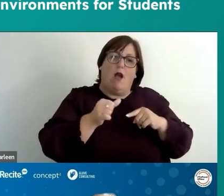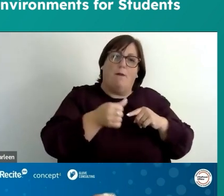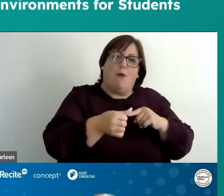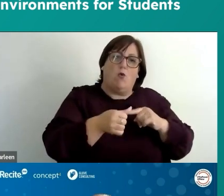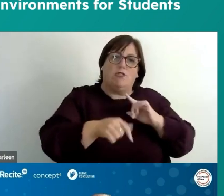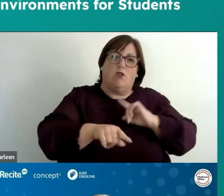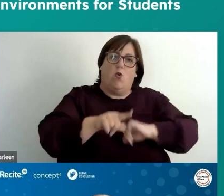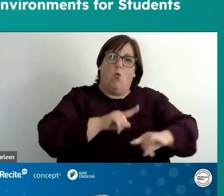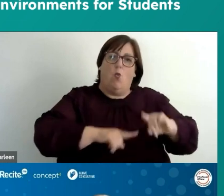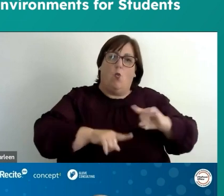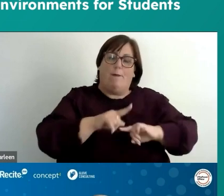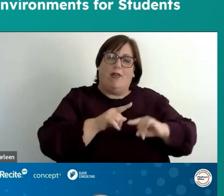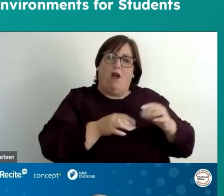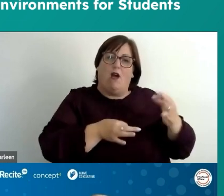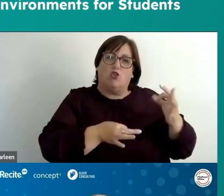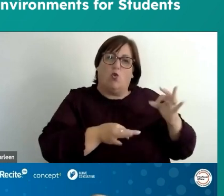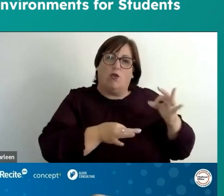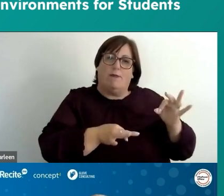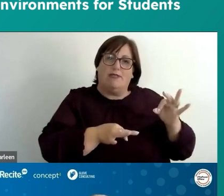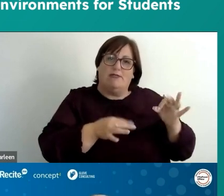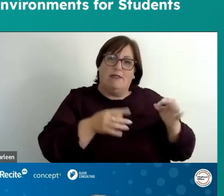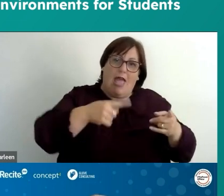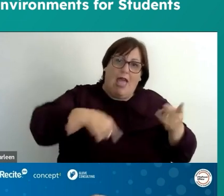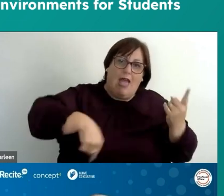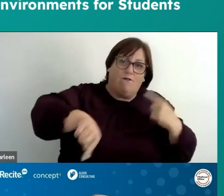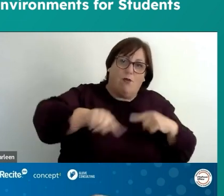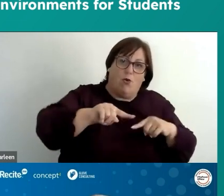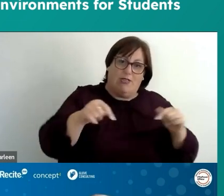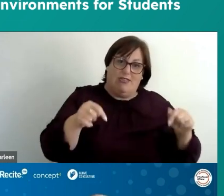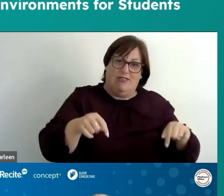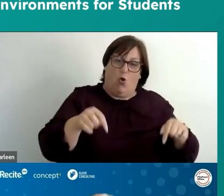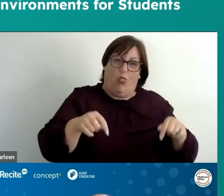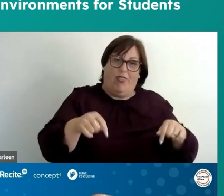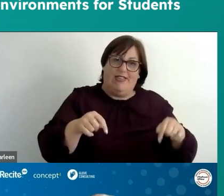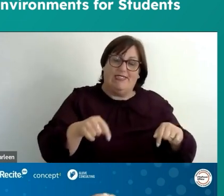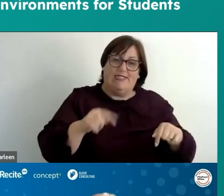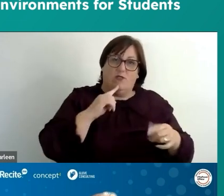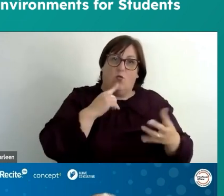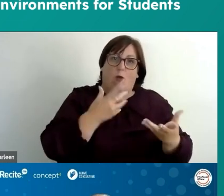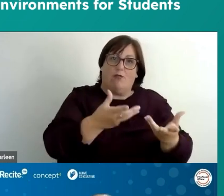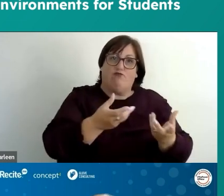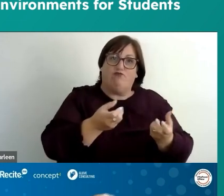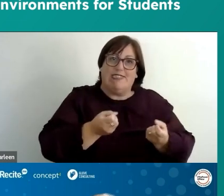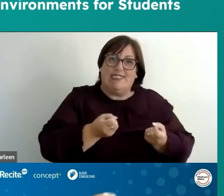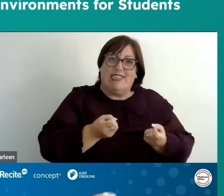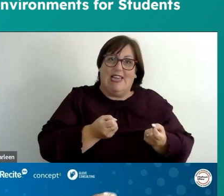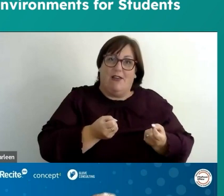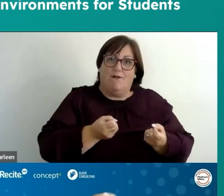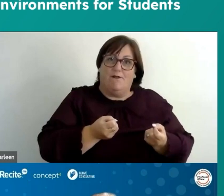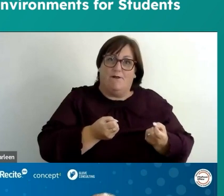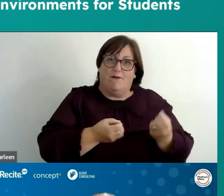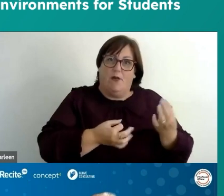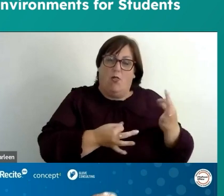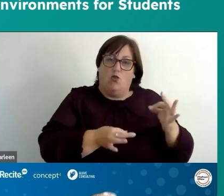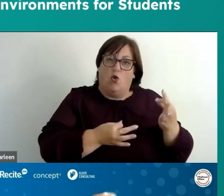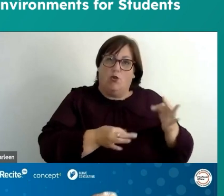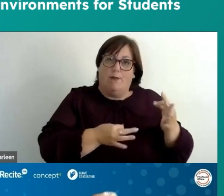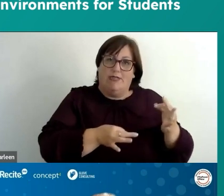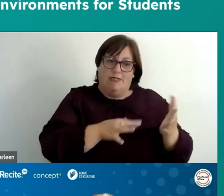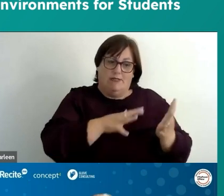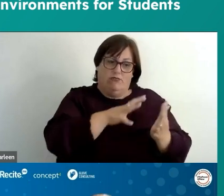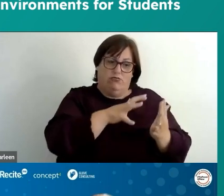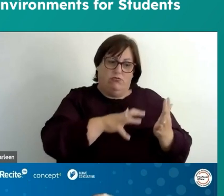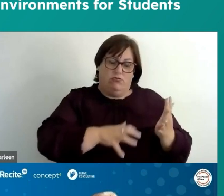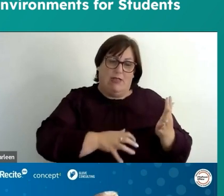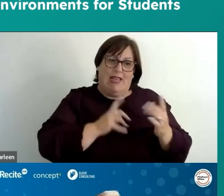document that everyone on this call and who signed up can receive, or will receive, sorry. And then from there, there'll be information that either can